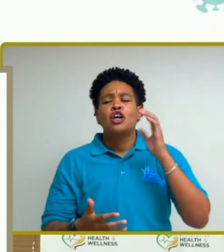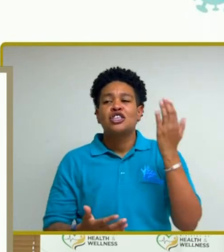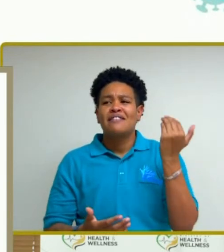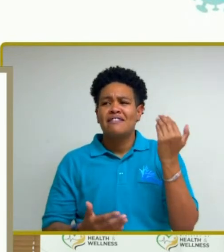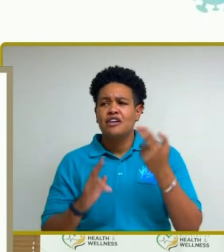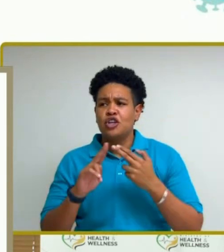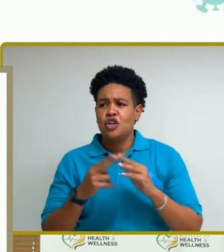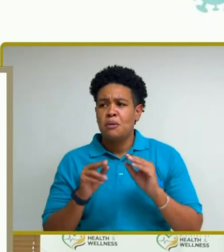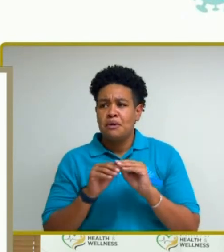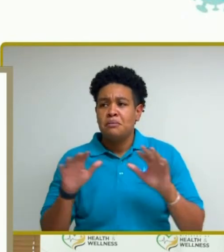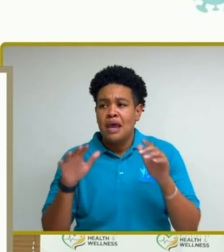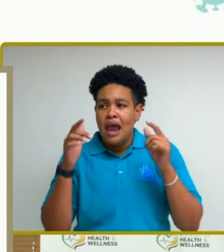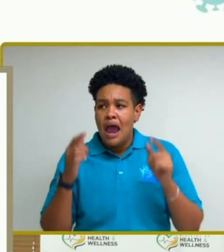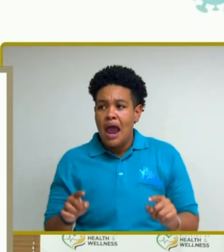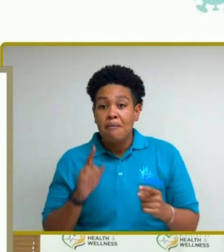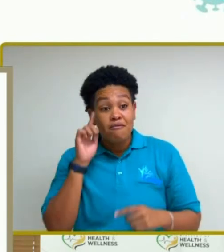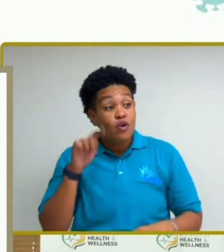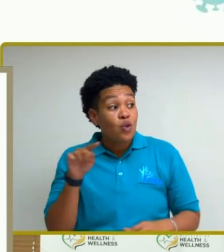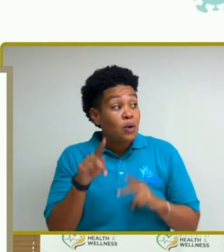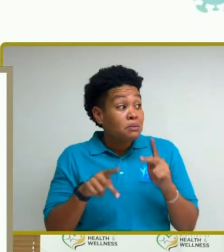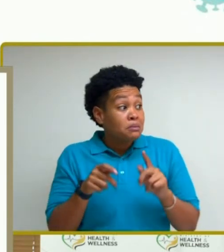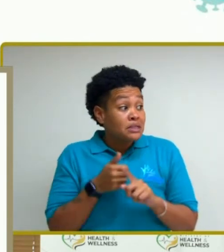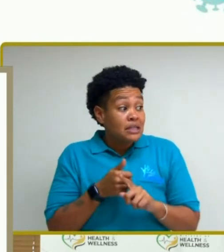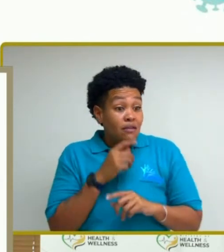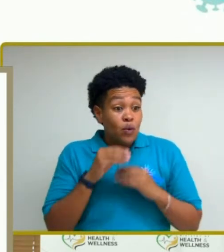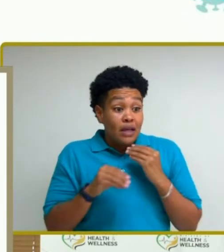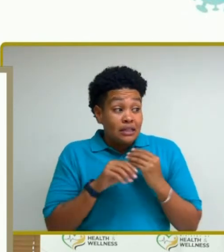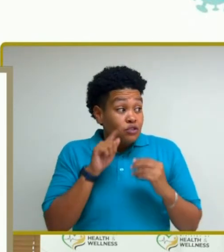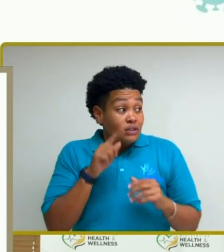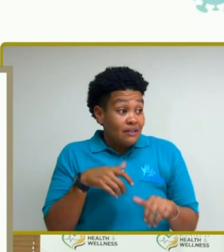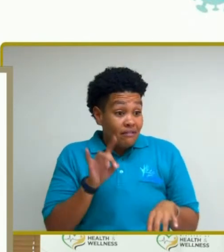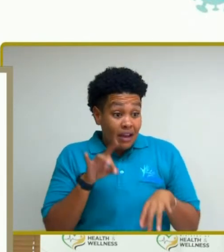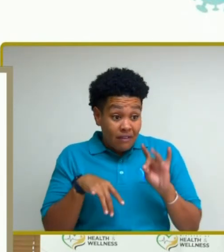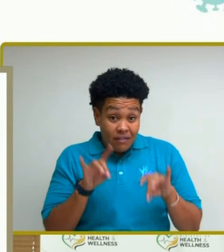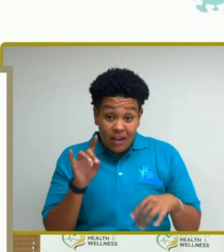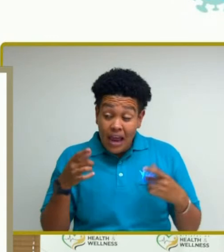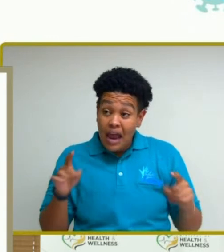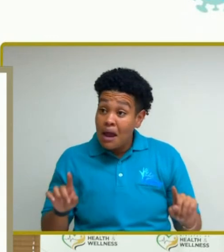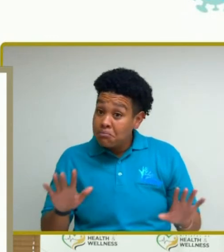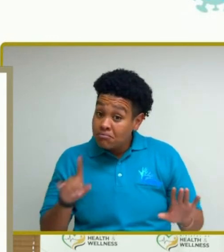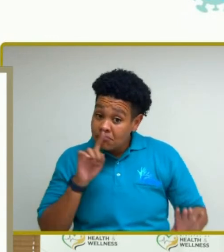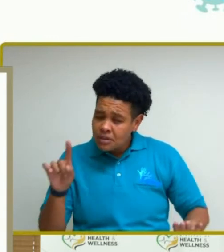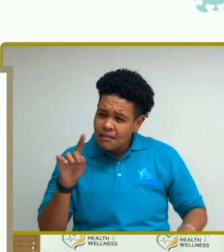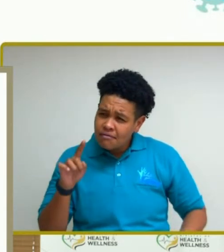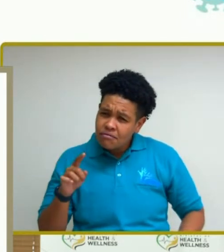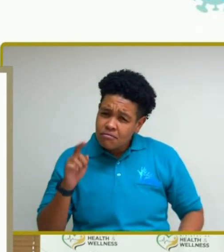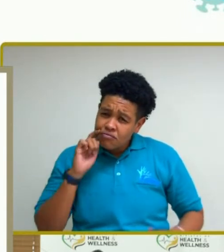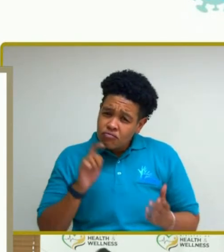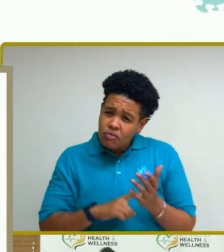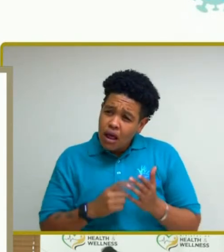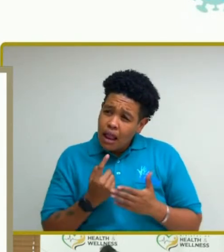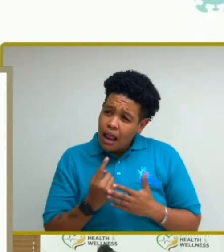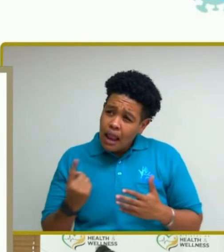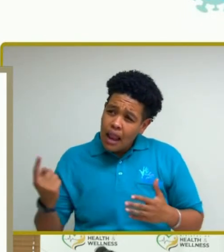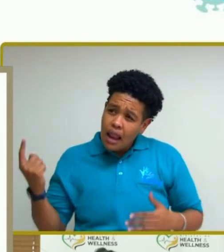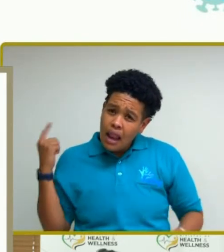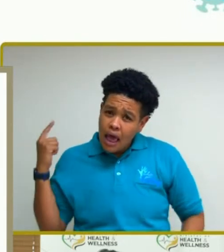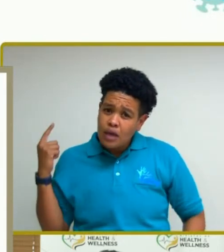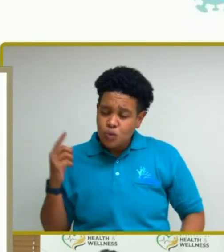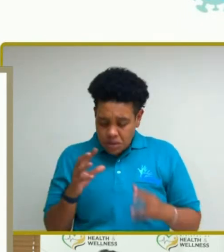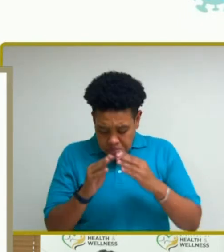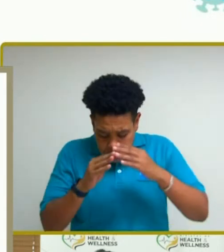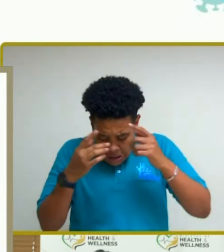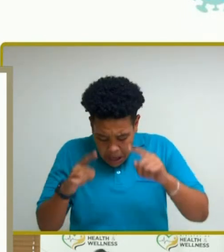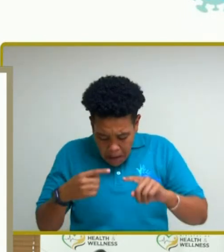4,915 cases. For those persons that are tracking, you would have recognized at our last press conference last week, we would have